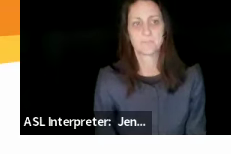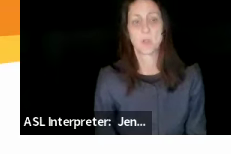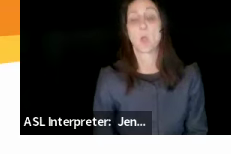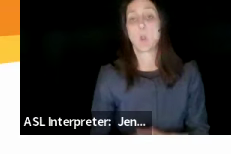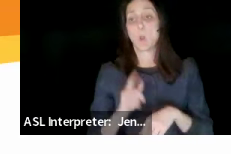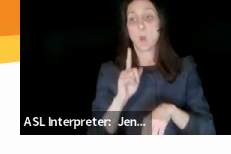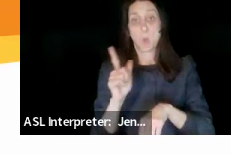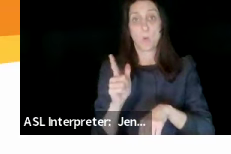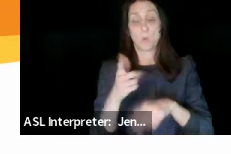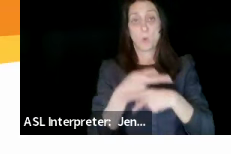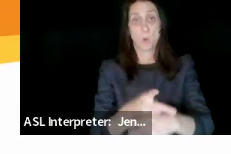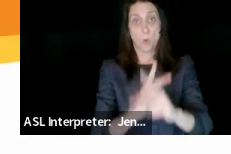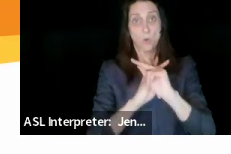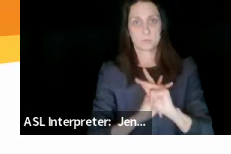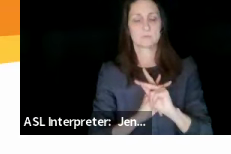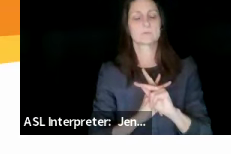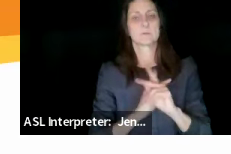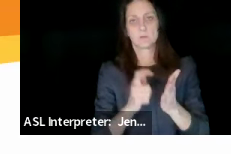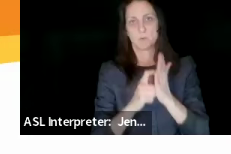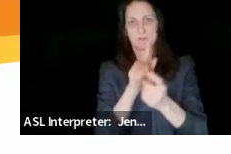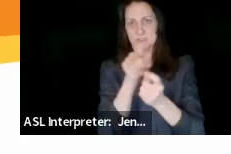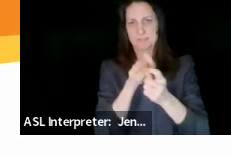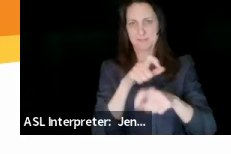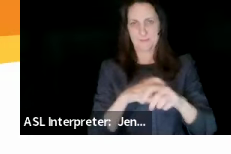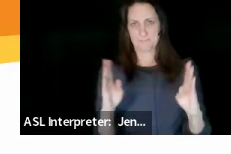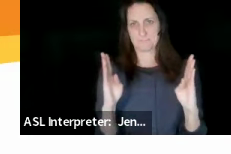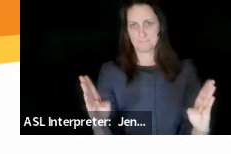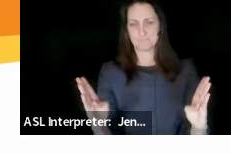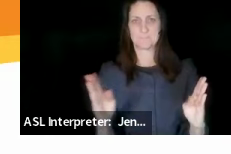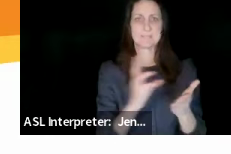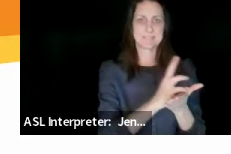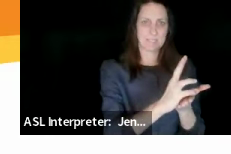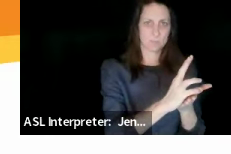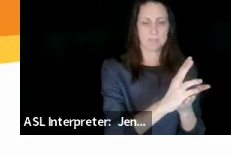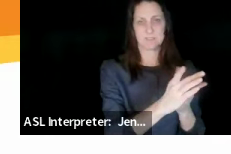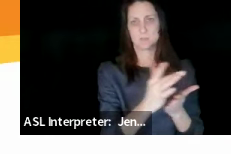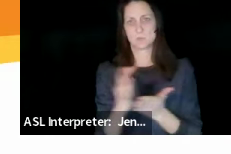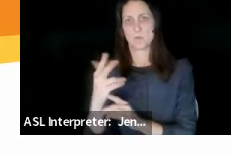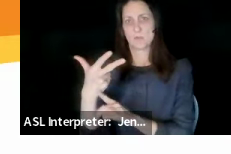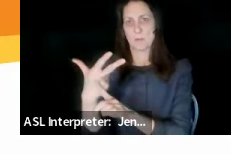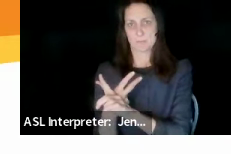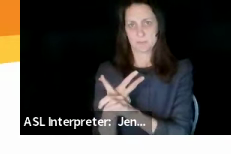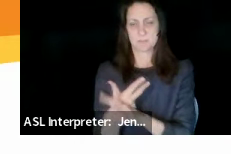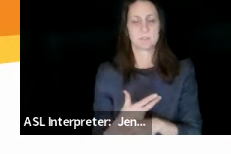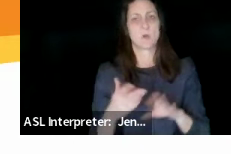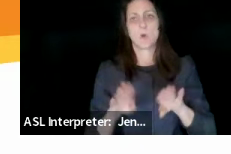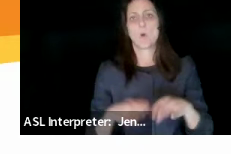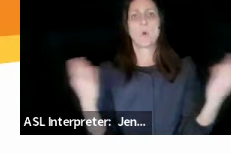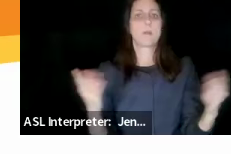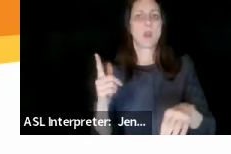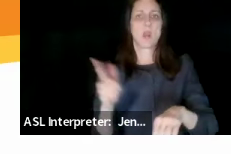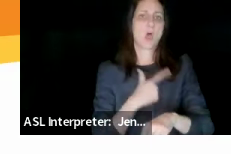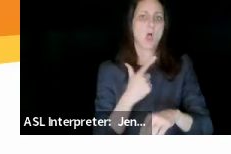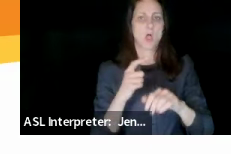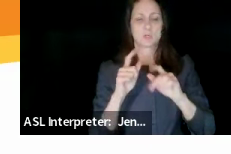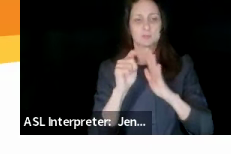period. The typical loans are 4 to 6 weeks and sometimes up to 3 months. Open-ended long-term closets, including ramps, would